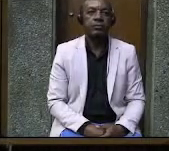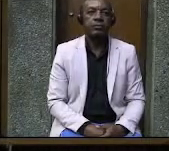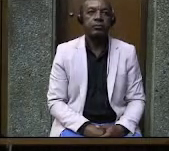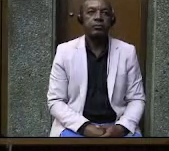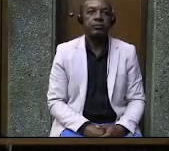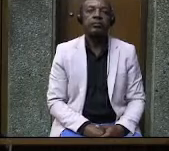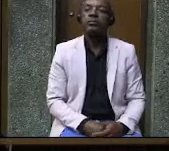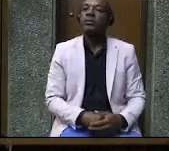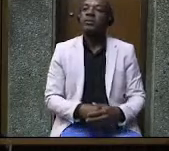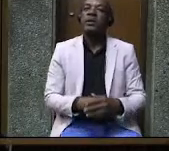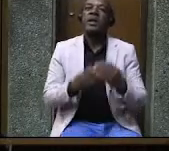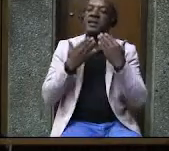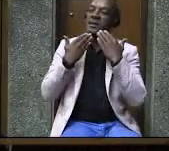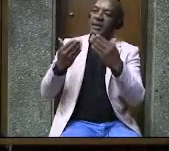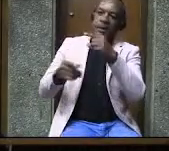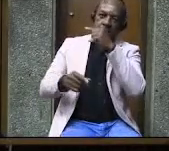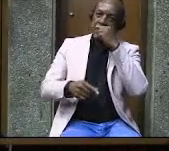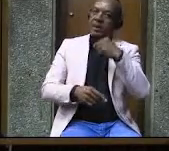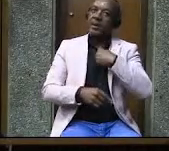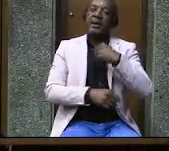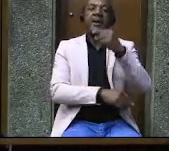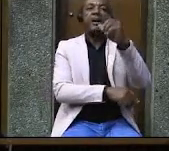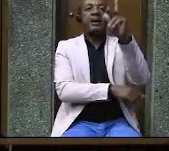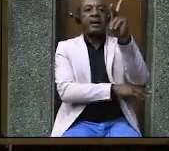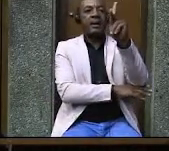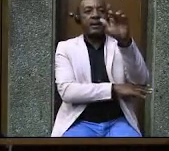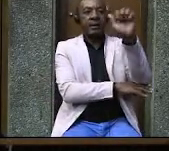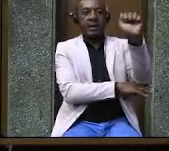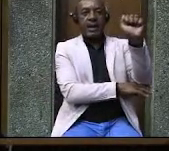Thank you very much. Kalibitso ke kabelo wa gwadi.